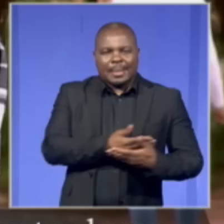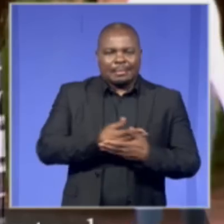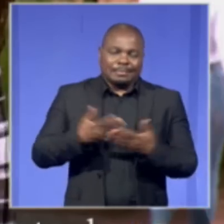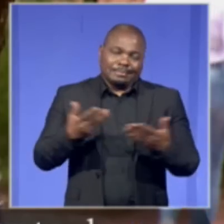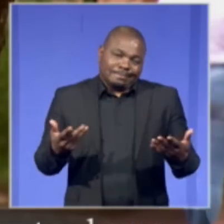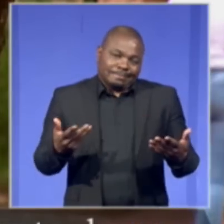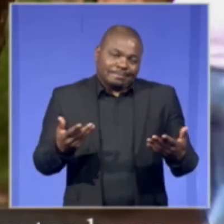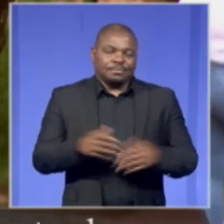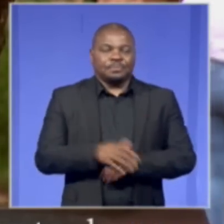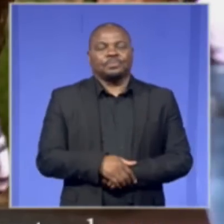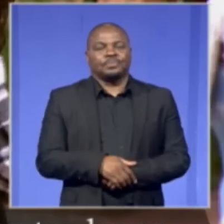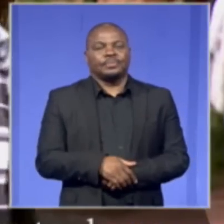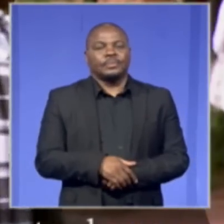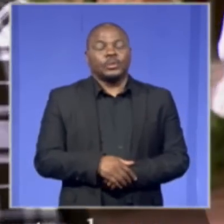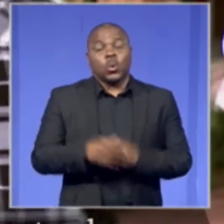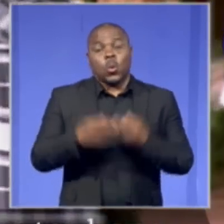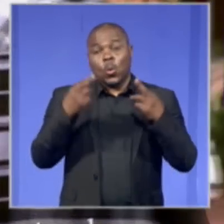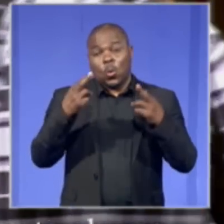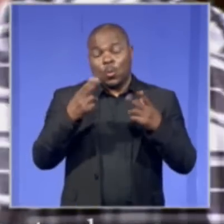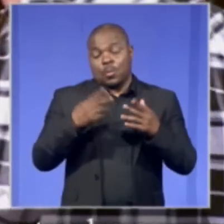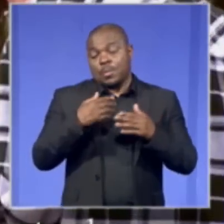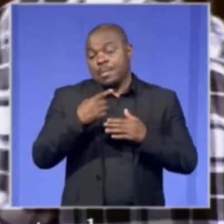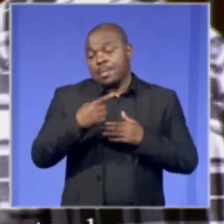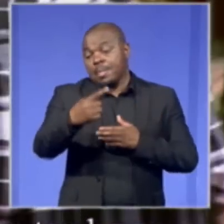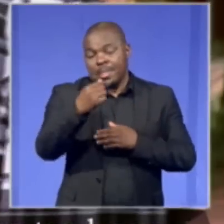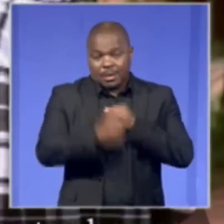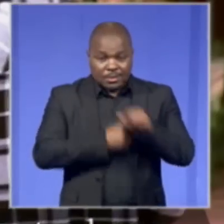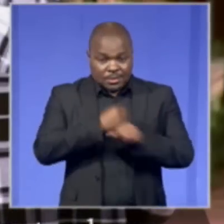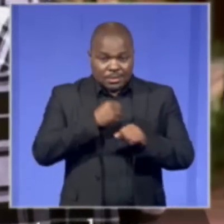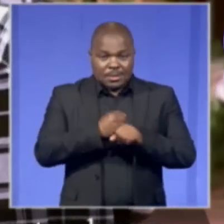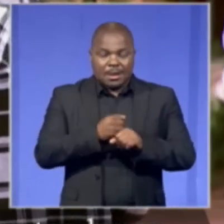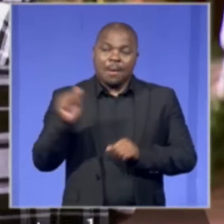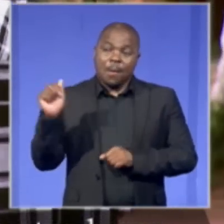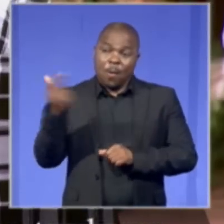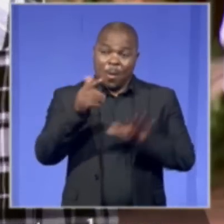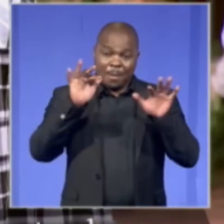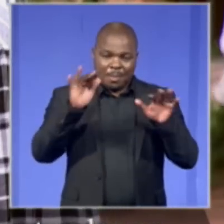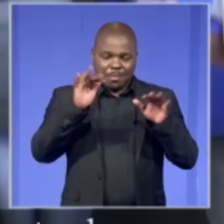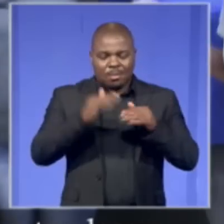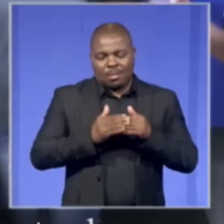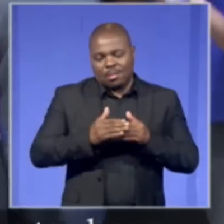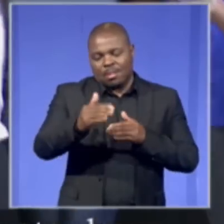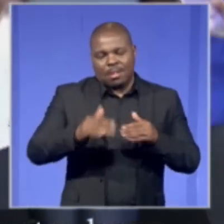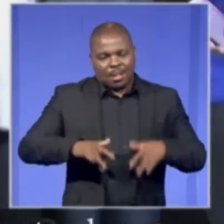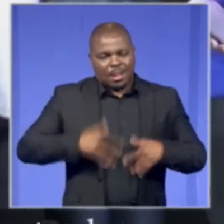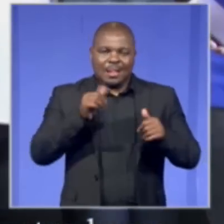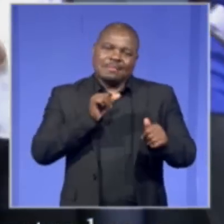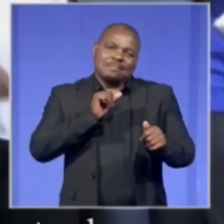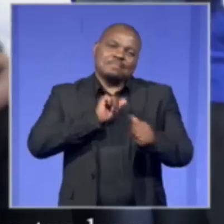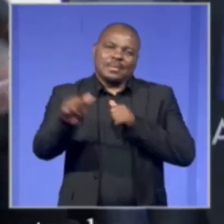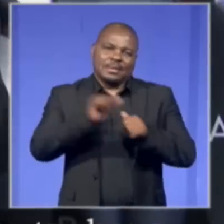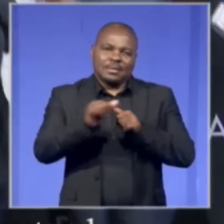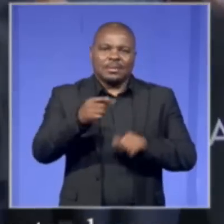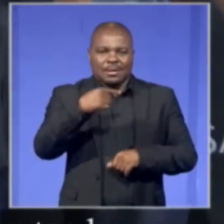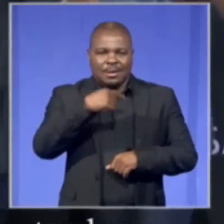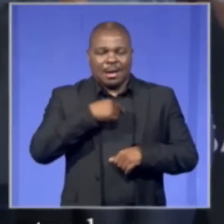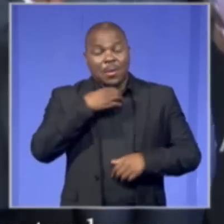regrete. Tsholofelo ke gore ngwaga o mošwa o tla tlisetsa batho botlhe botshelo jo bo botoka mme nna ke lo